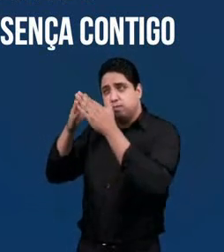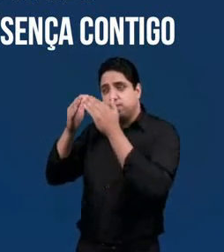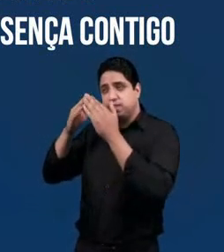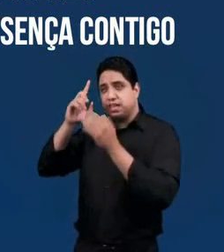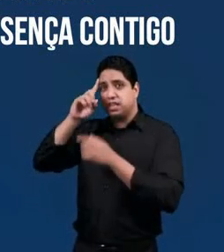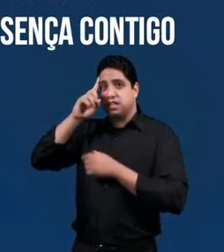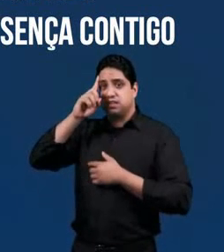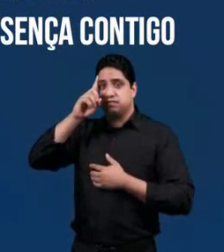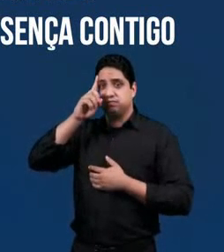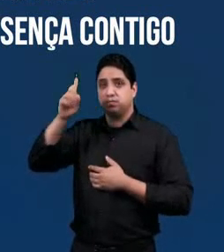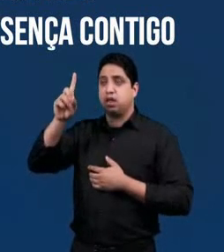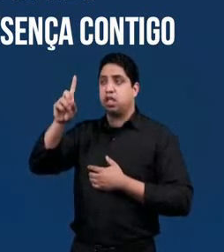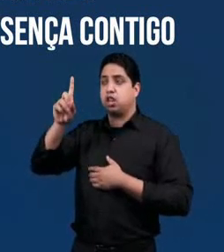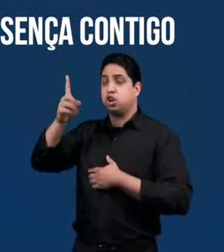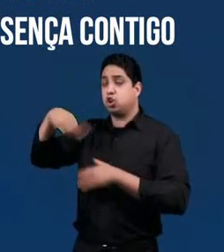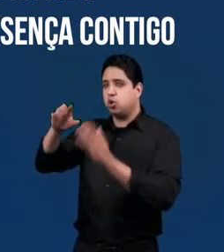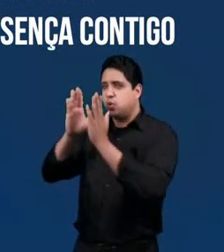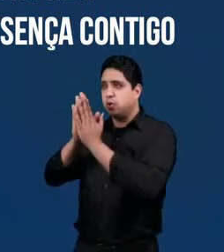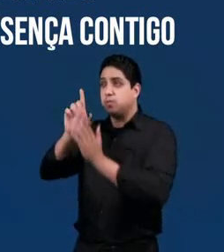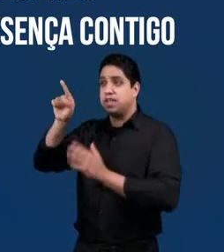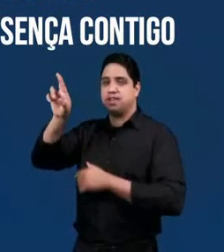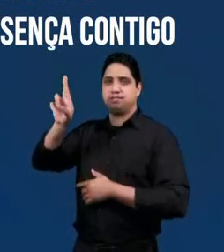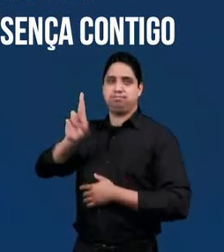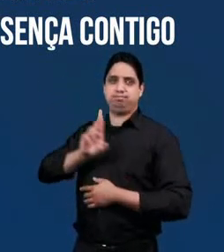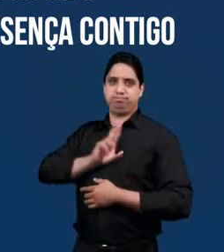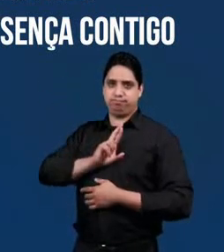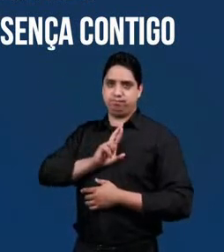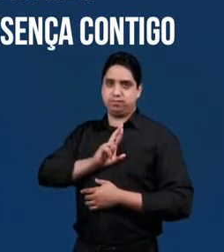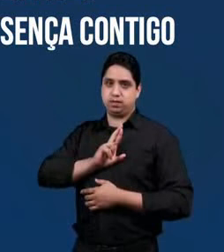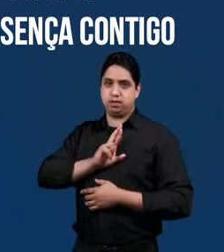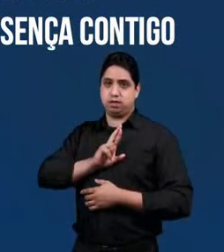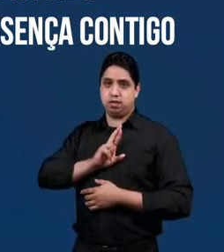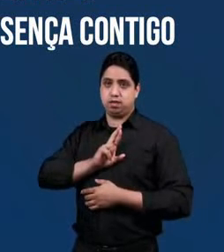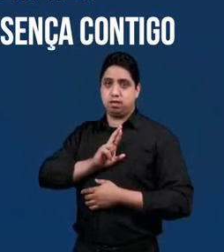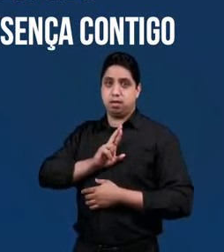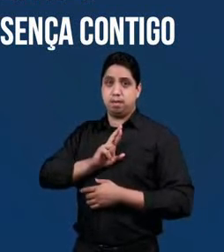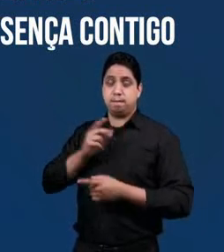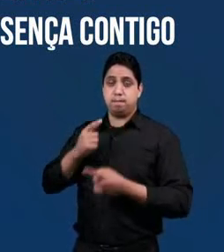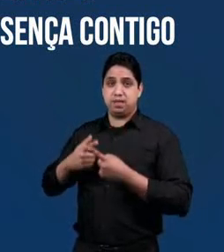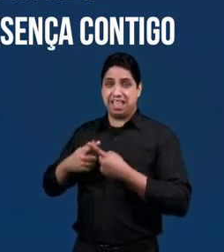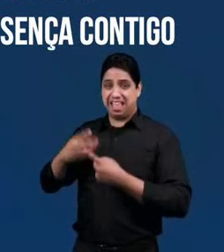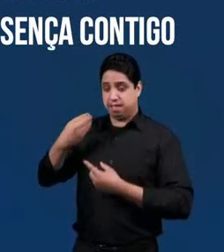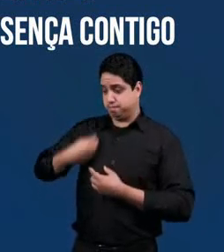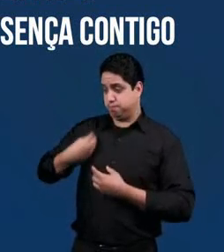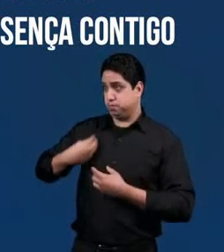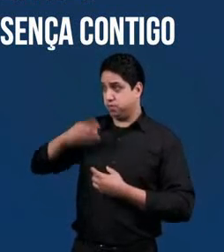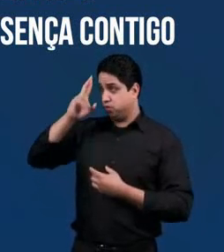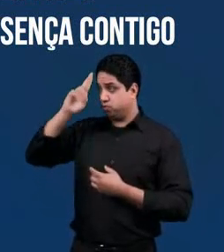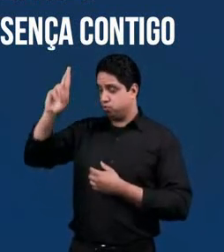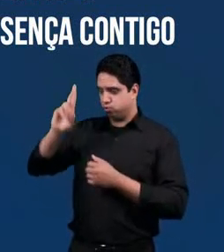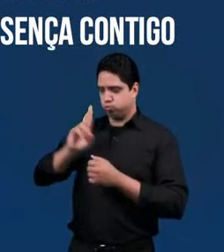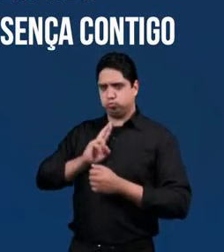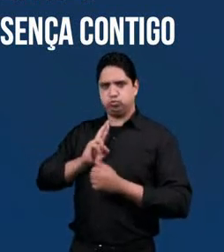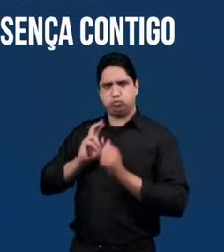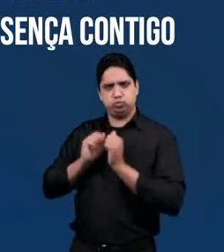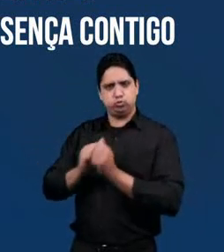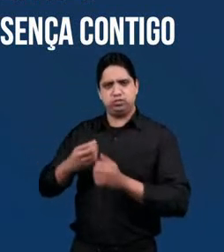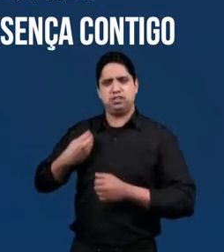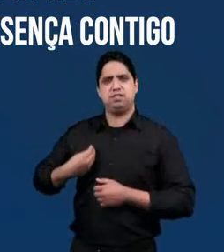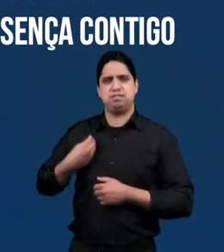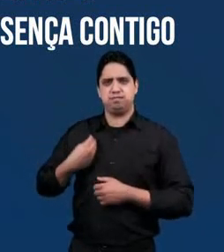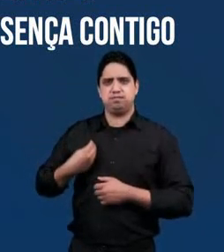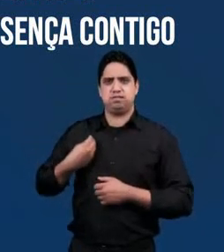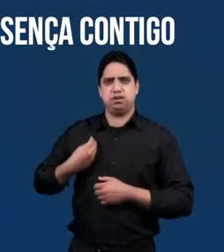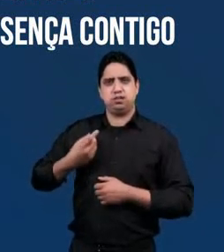But let us take refuge in the Lord because our prayers are heard. And so His presence